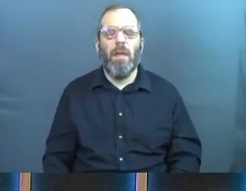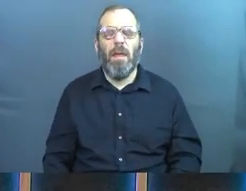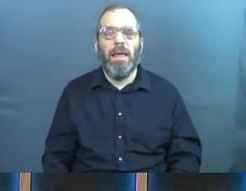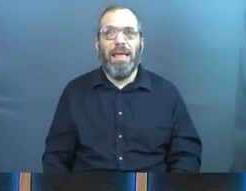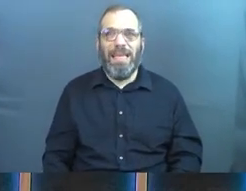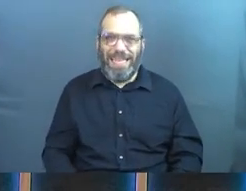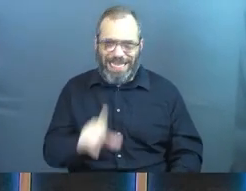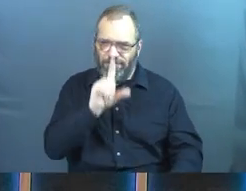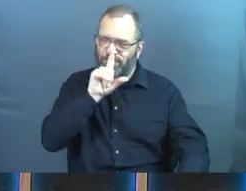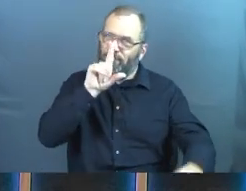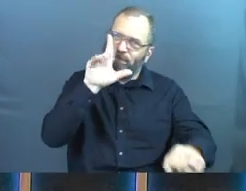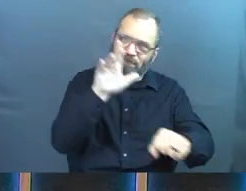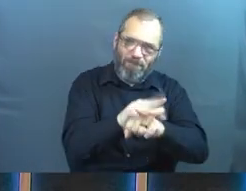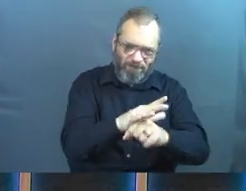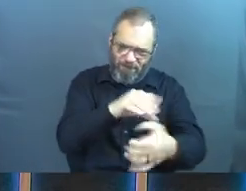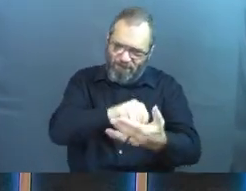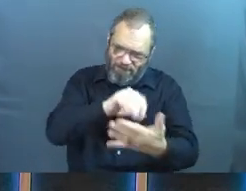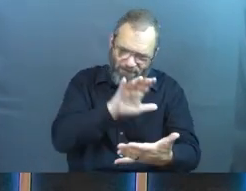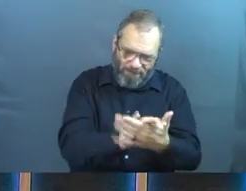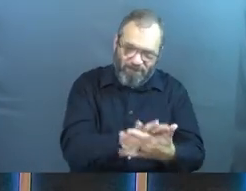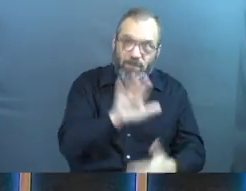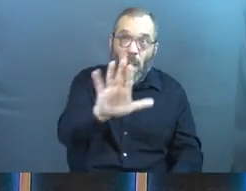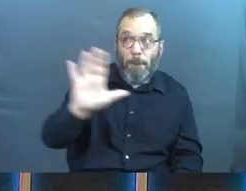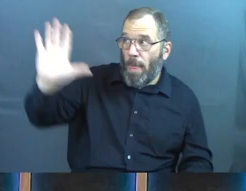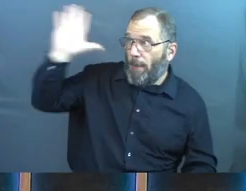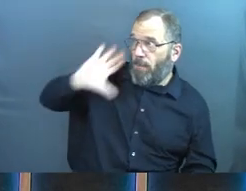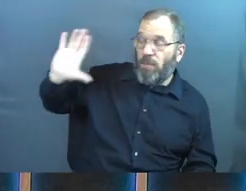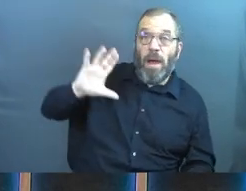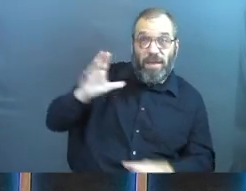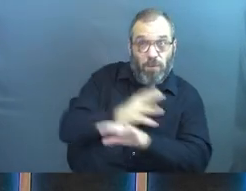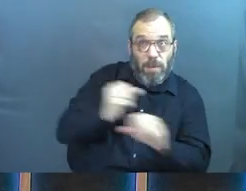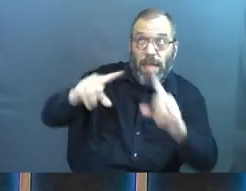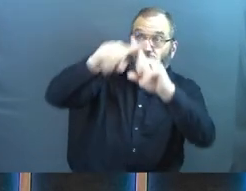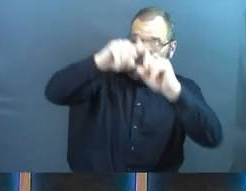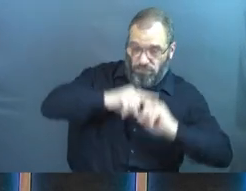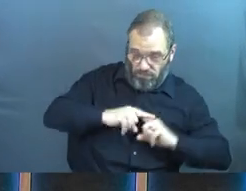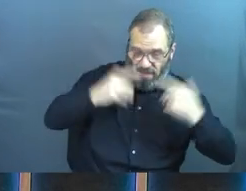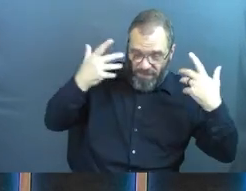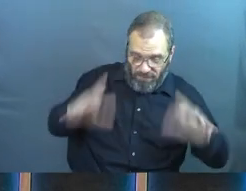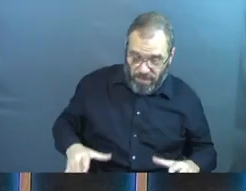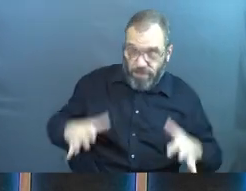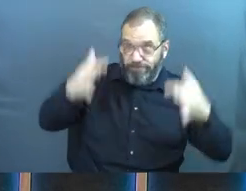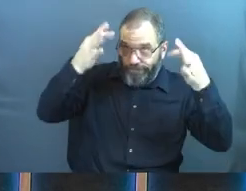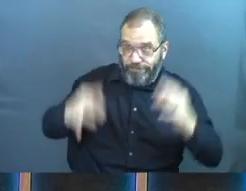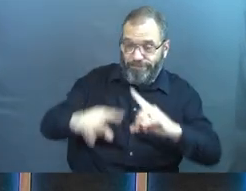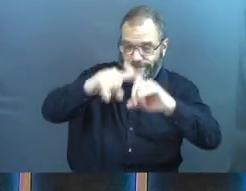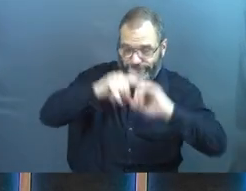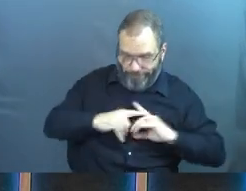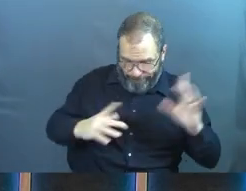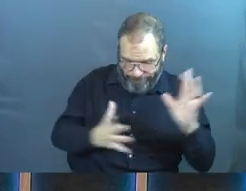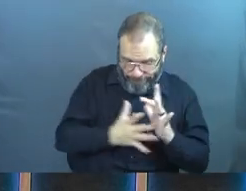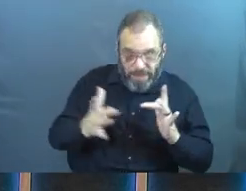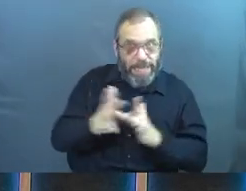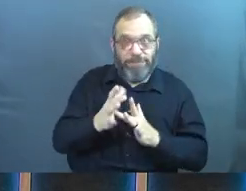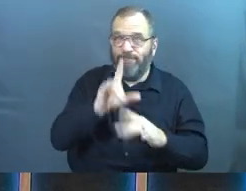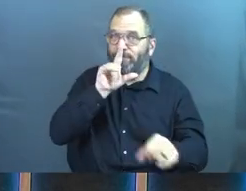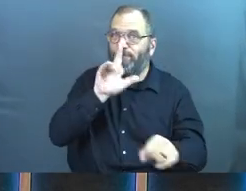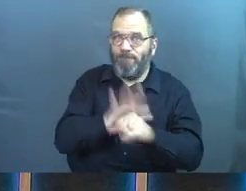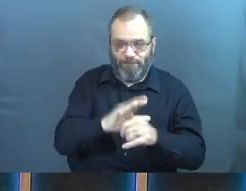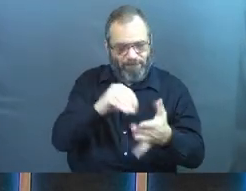This is sealed. Your past, if you are in Jesus Christ, if you've decided to be in his kingdom, it is